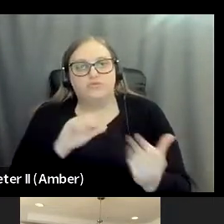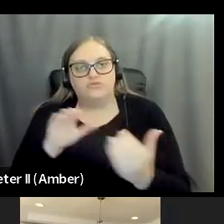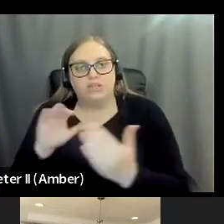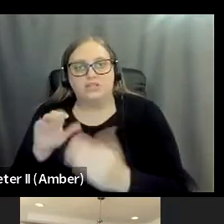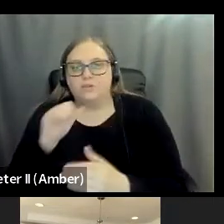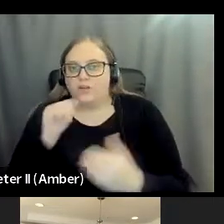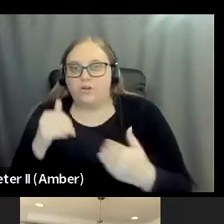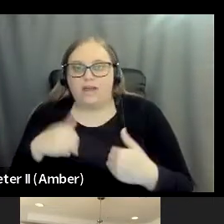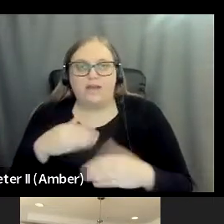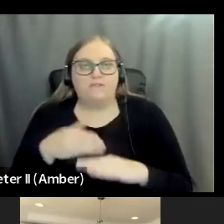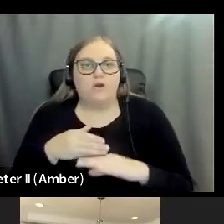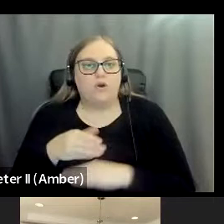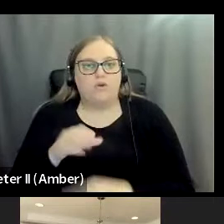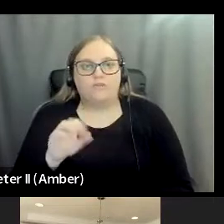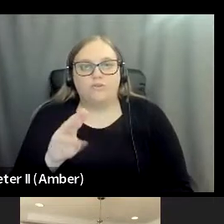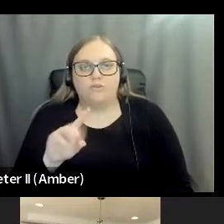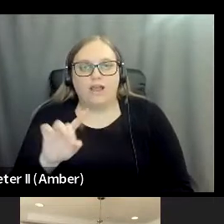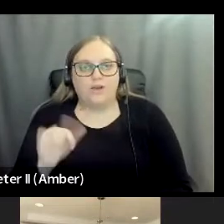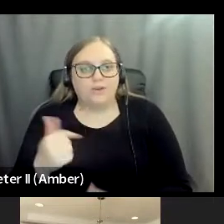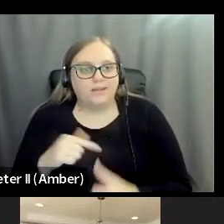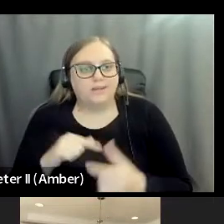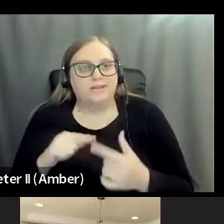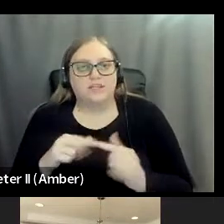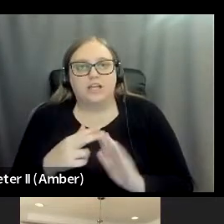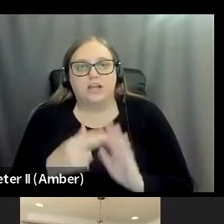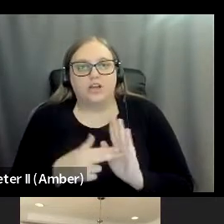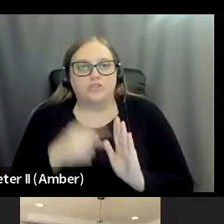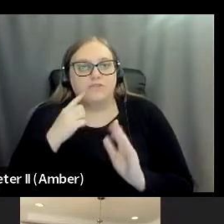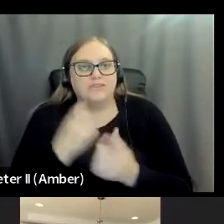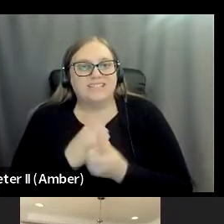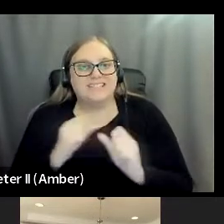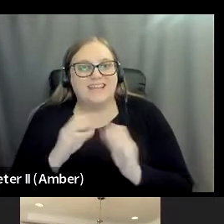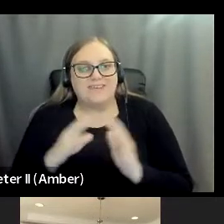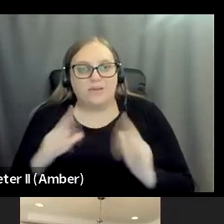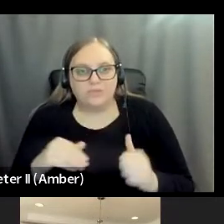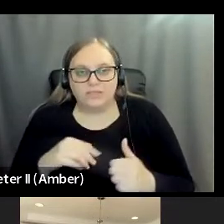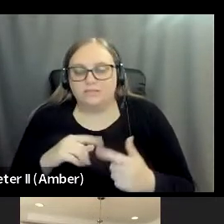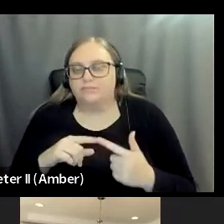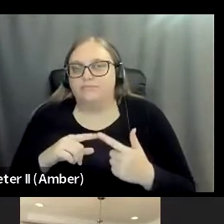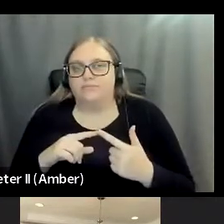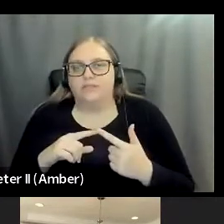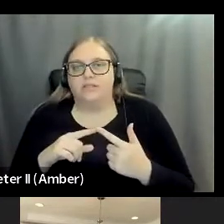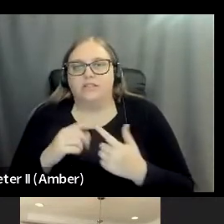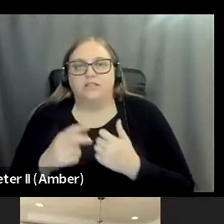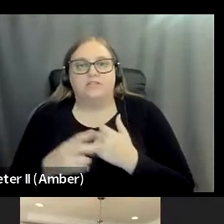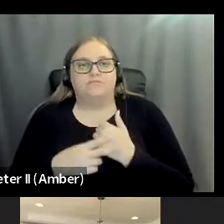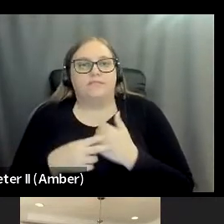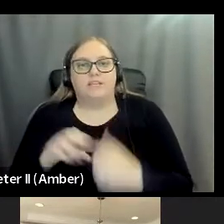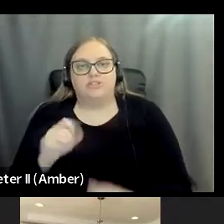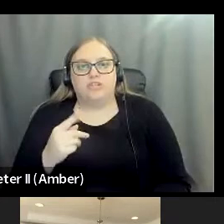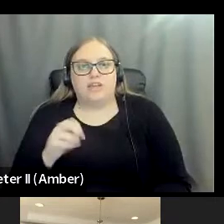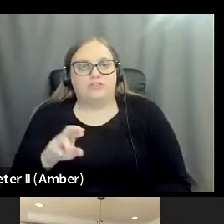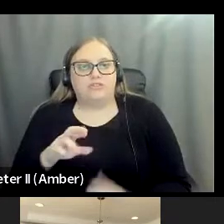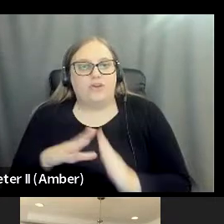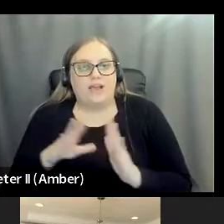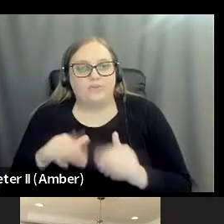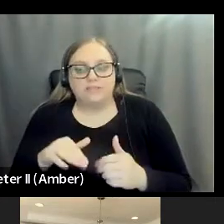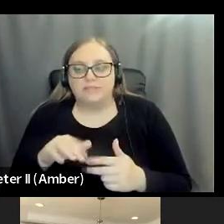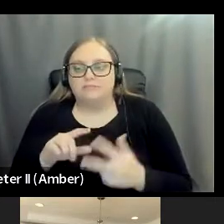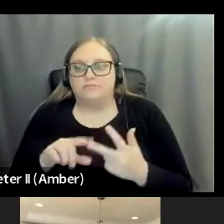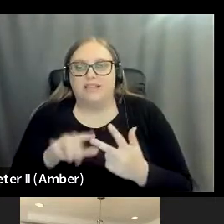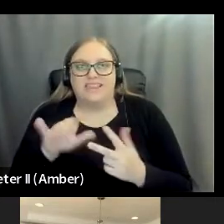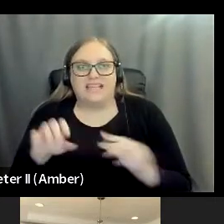have overcrowding at DYRS. She can contract for safe houses, for example, and shelter houses. That is